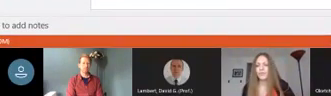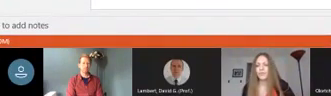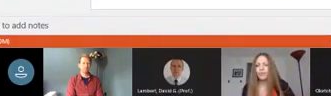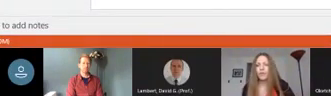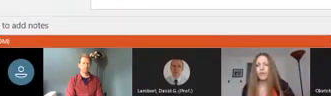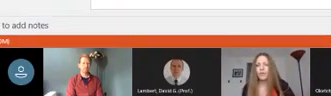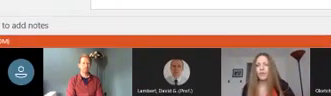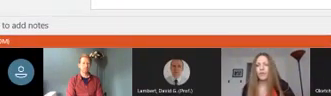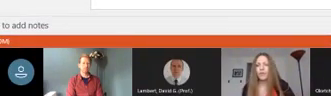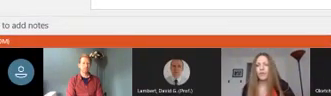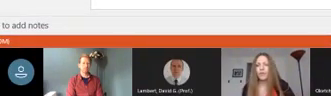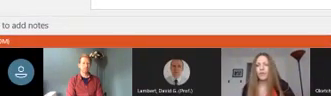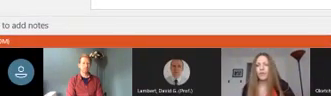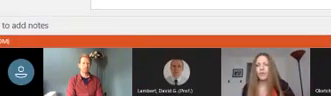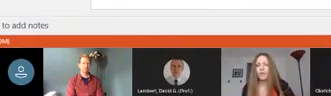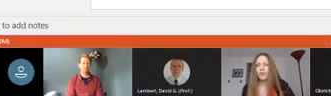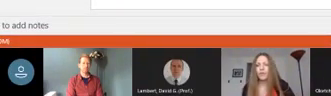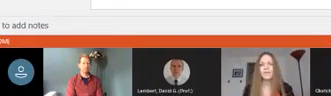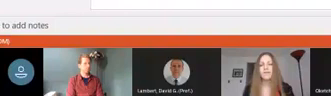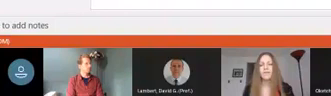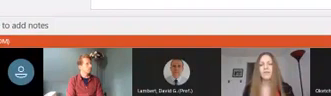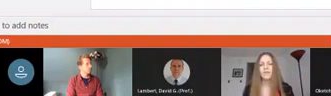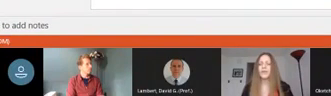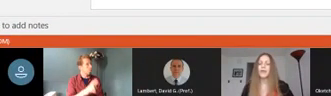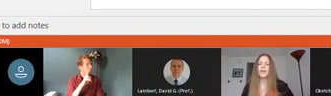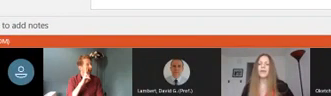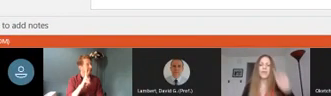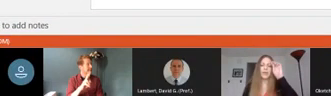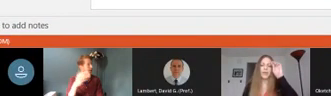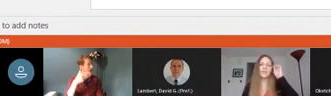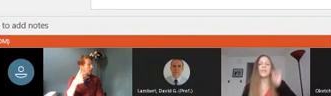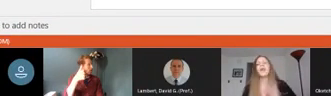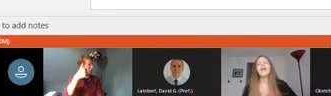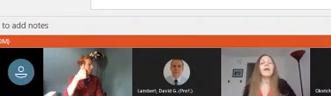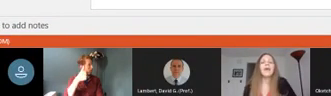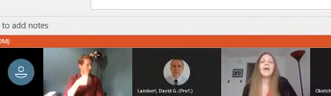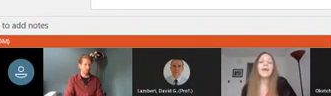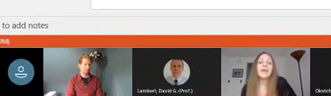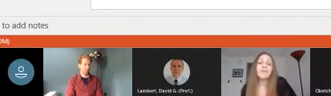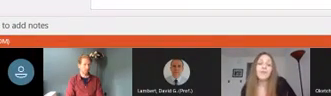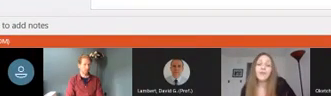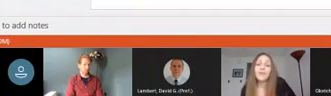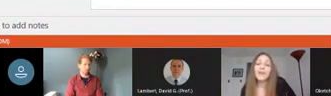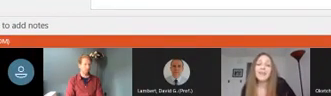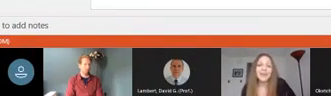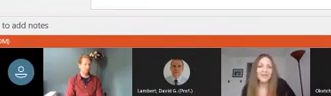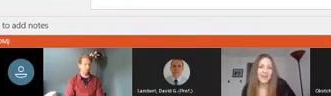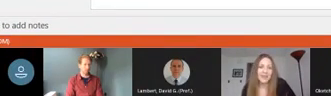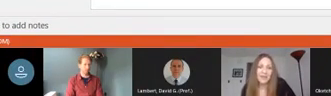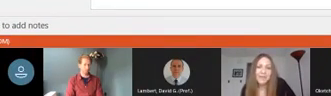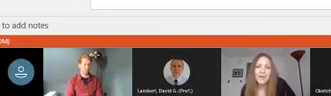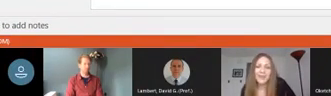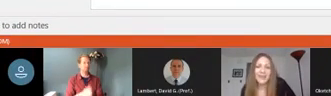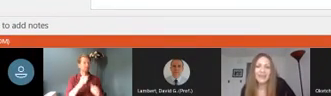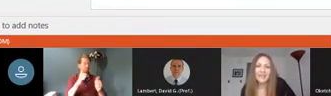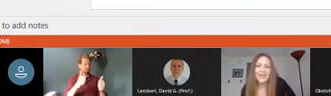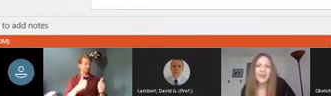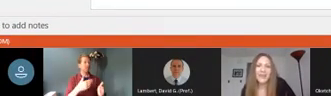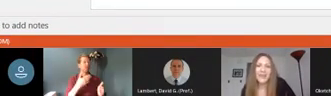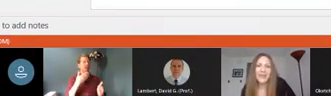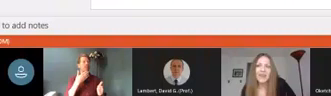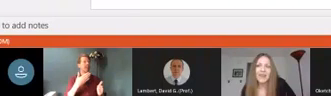Good. Are you able to see my slides? That's working. Okay. First of all, I'd like to thank you,